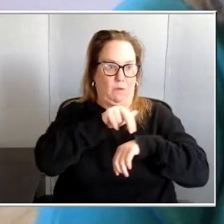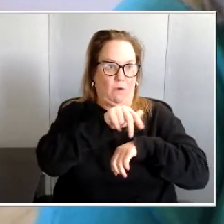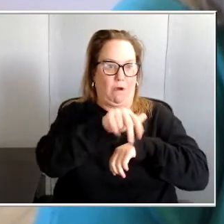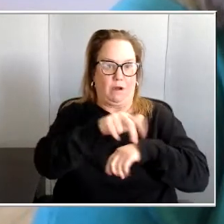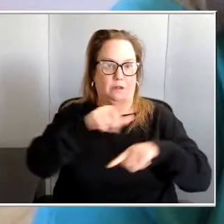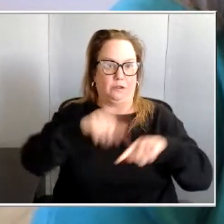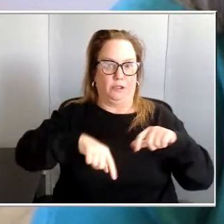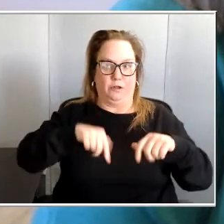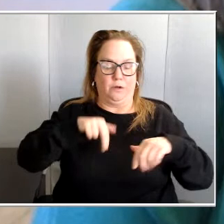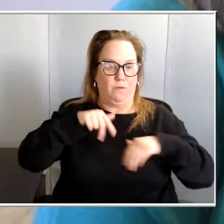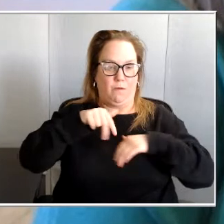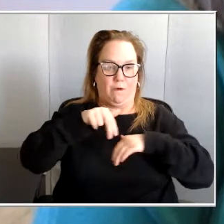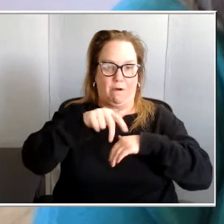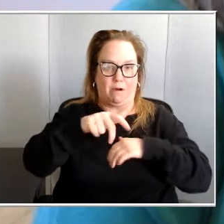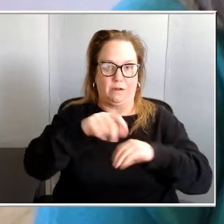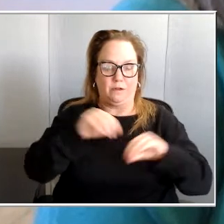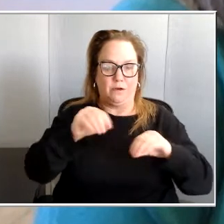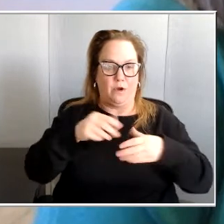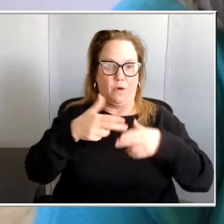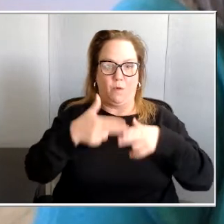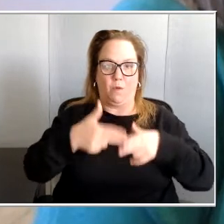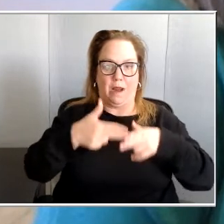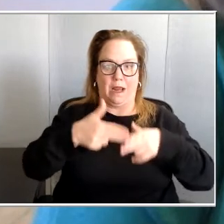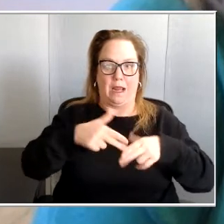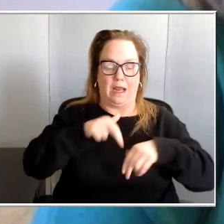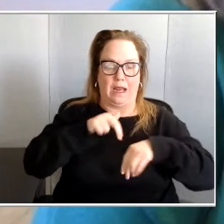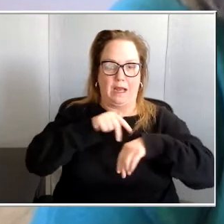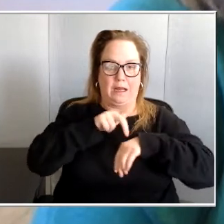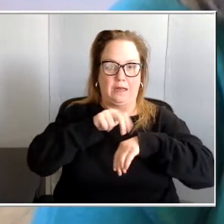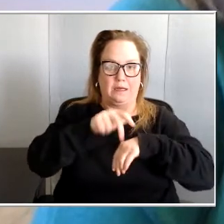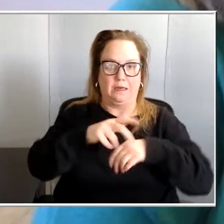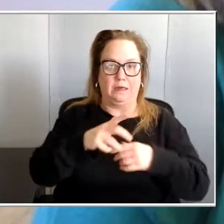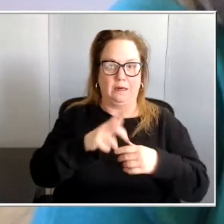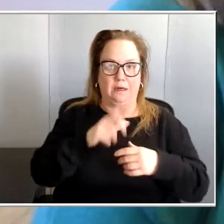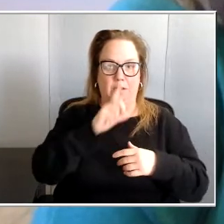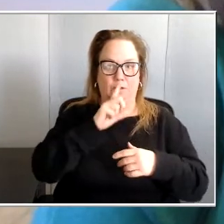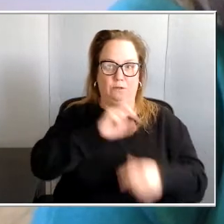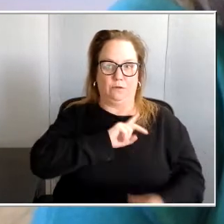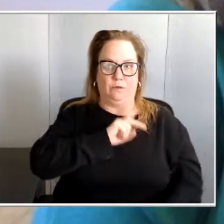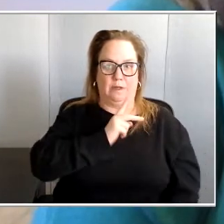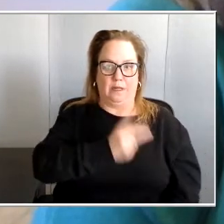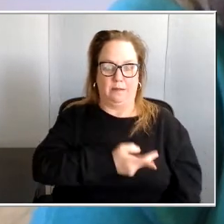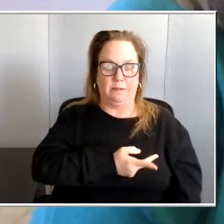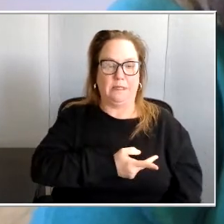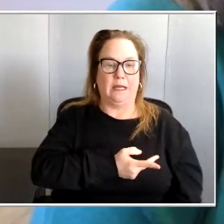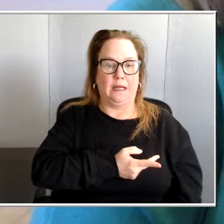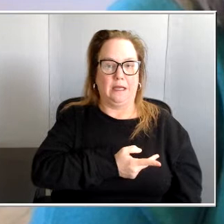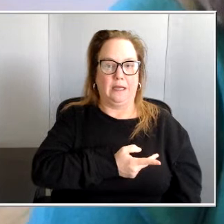couldn't put any weight on it. She was really upset, but